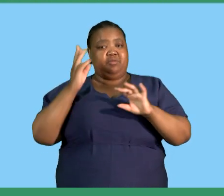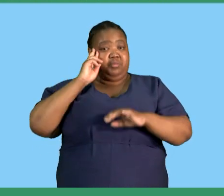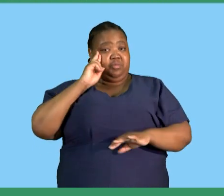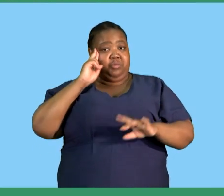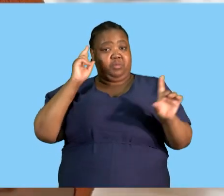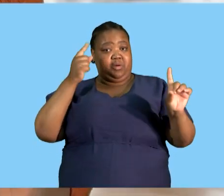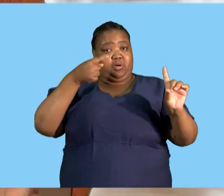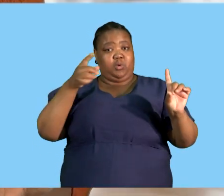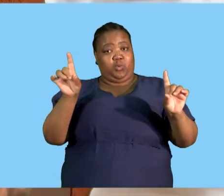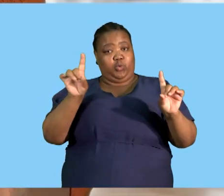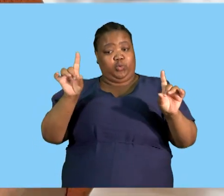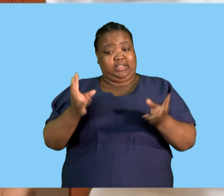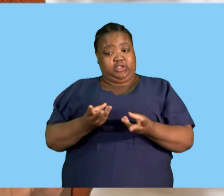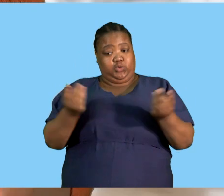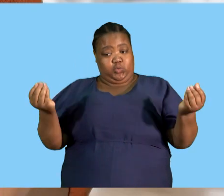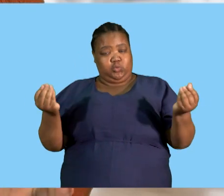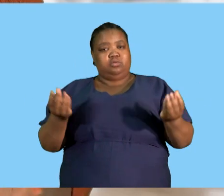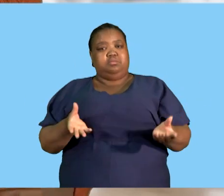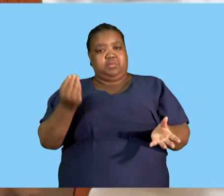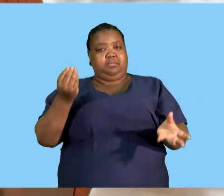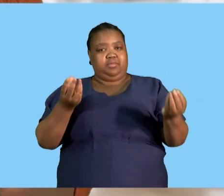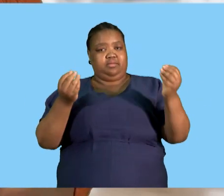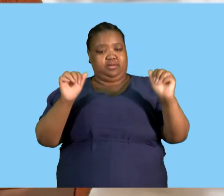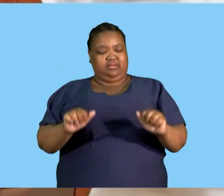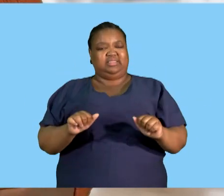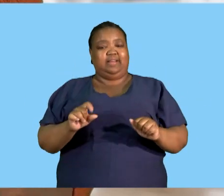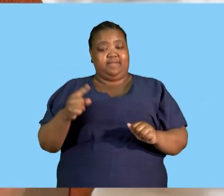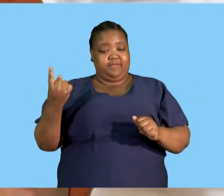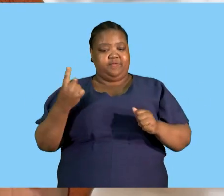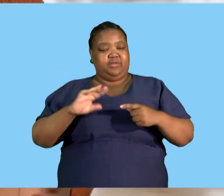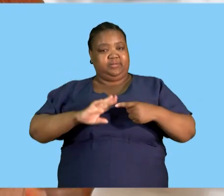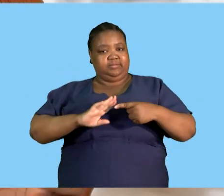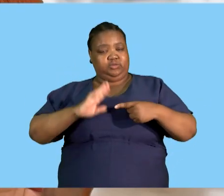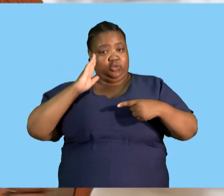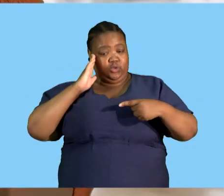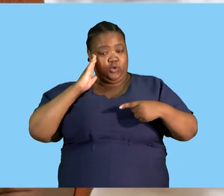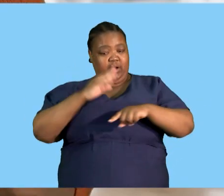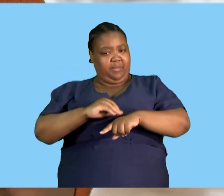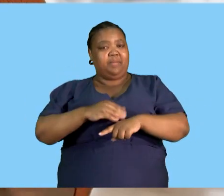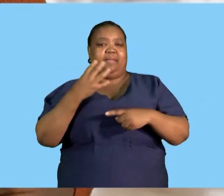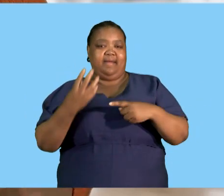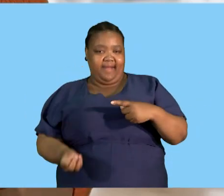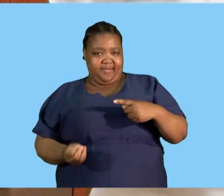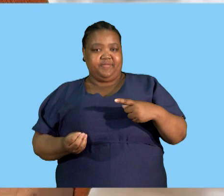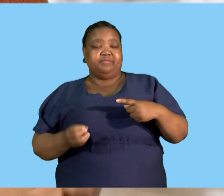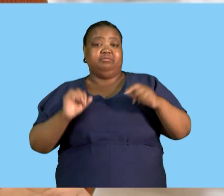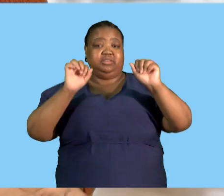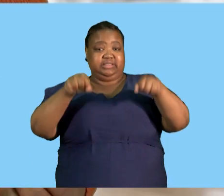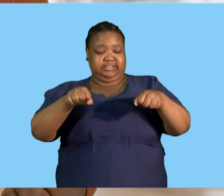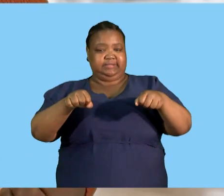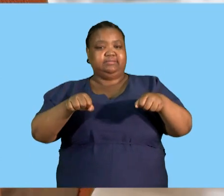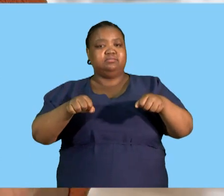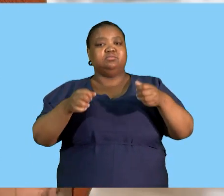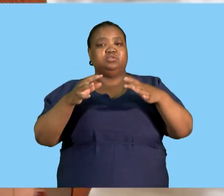solution, but now we need to accept and acknowledge that we have a problem. So this is a process, which is the ability to break